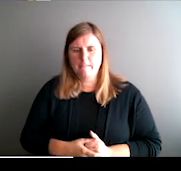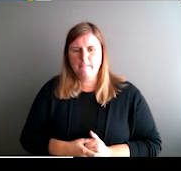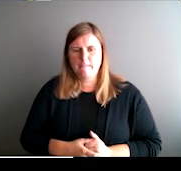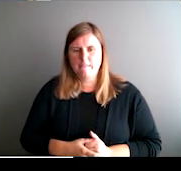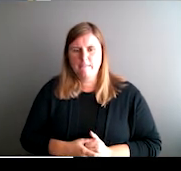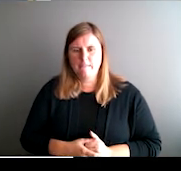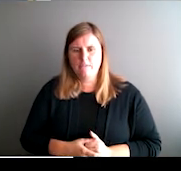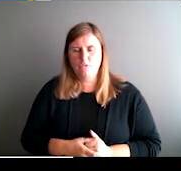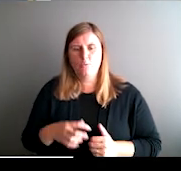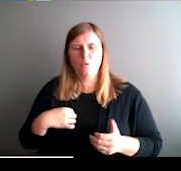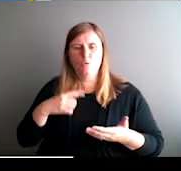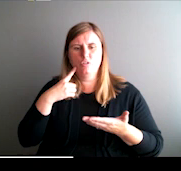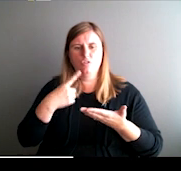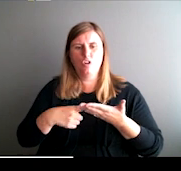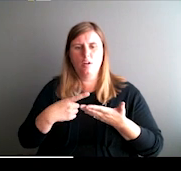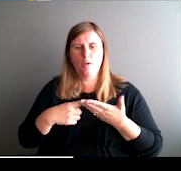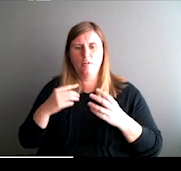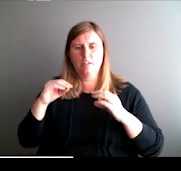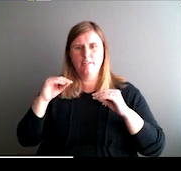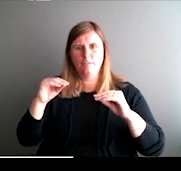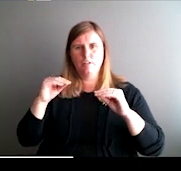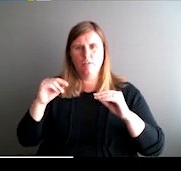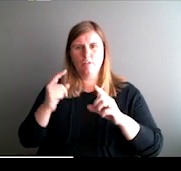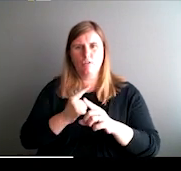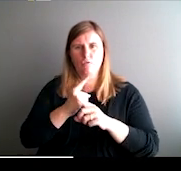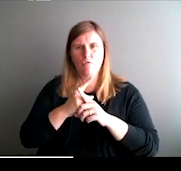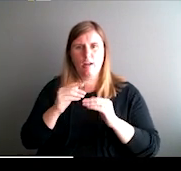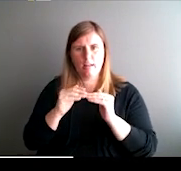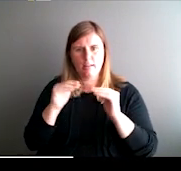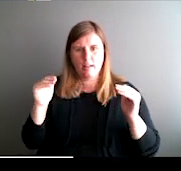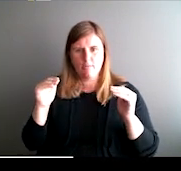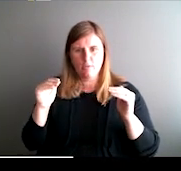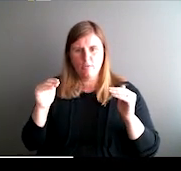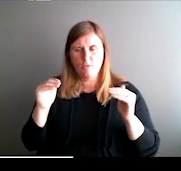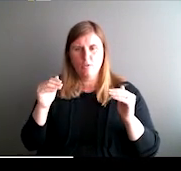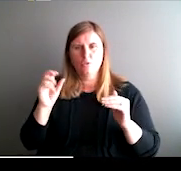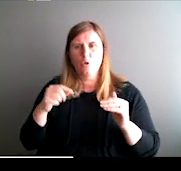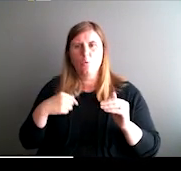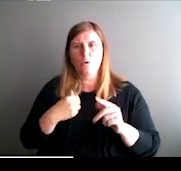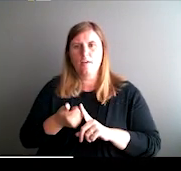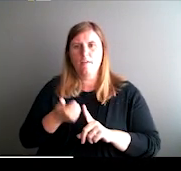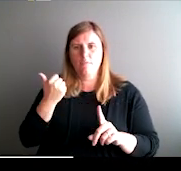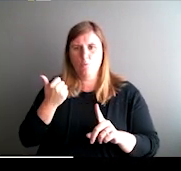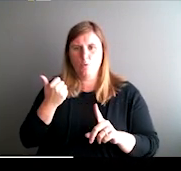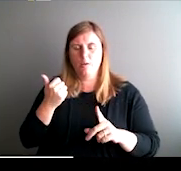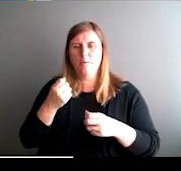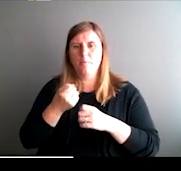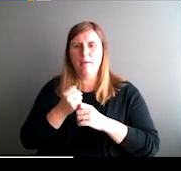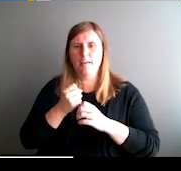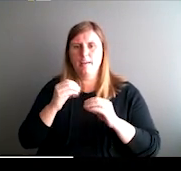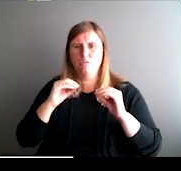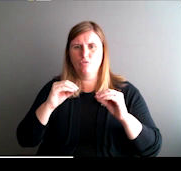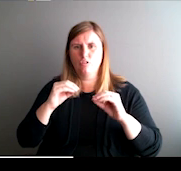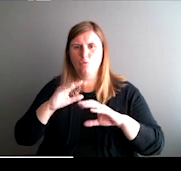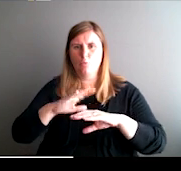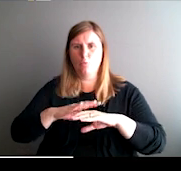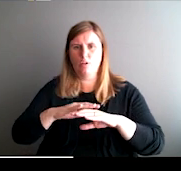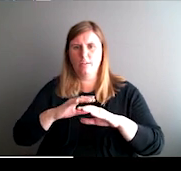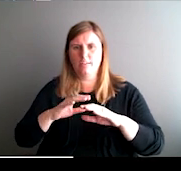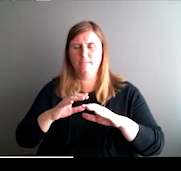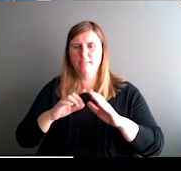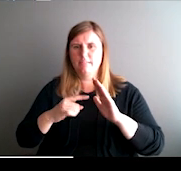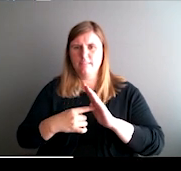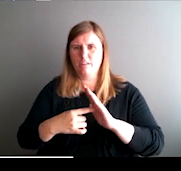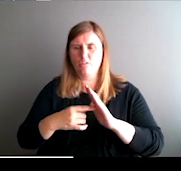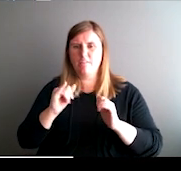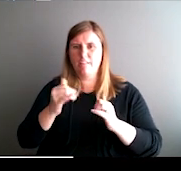So we're going to talk now about instruction at the right level so that we avoid making instruction a warning signal that things are about to